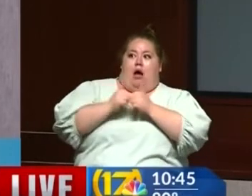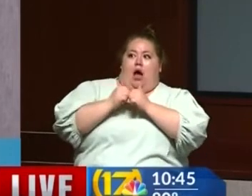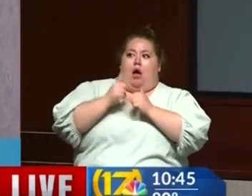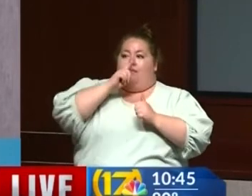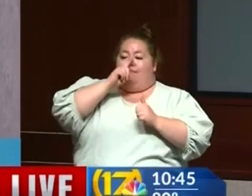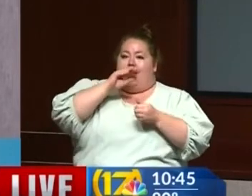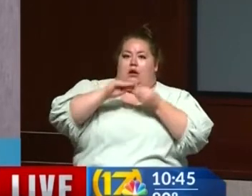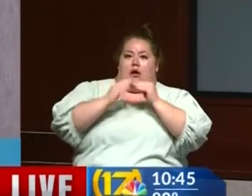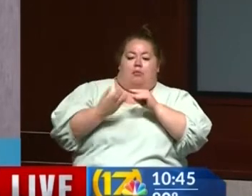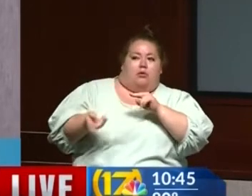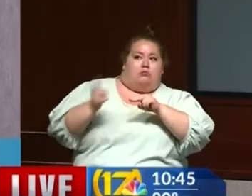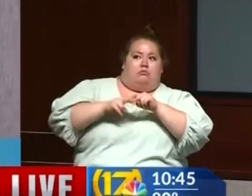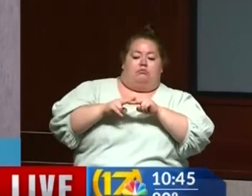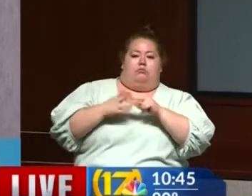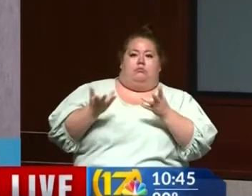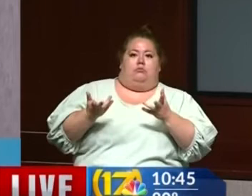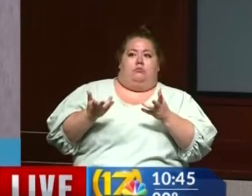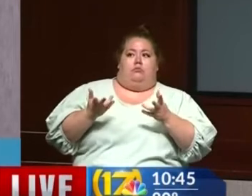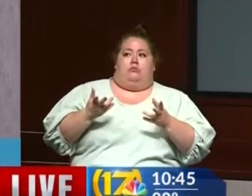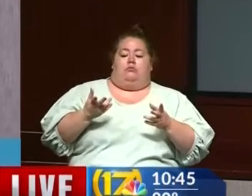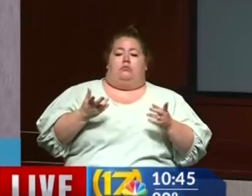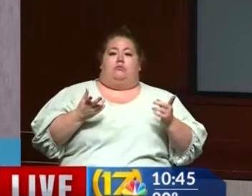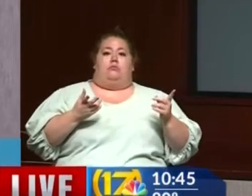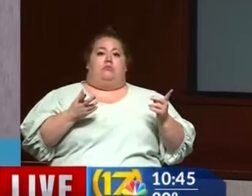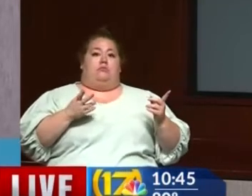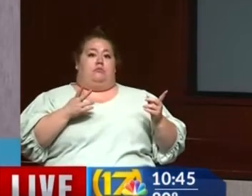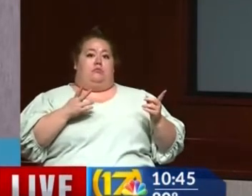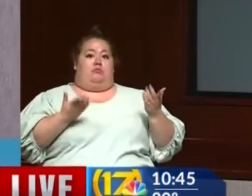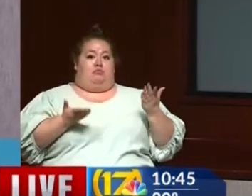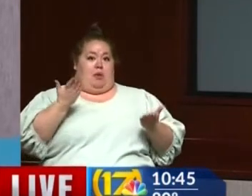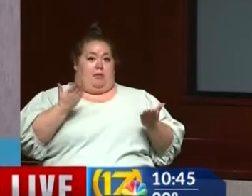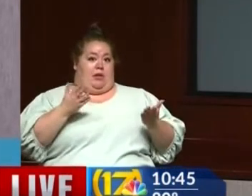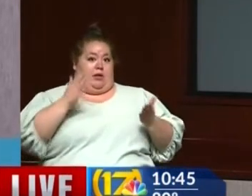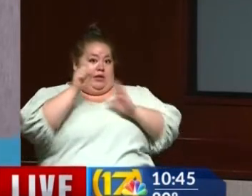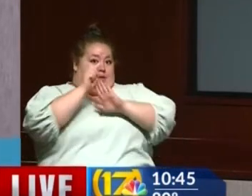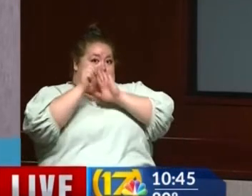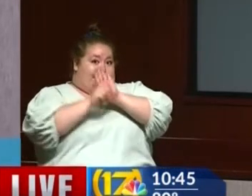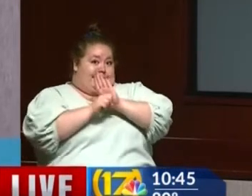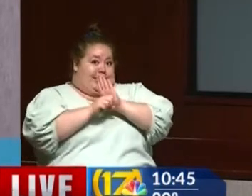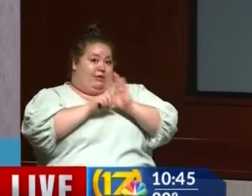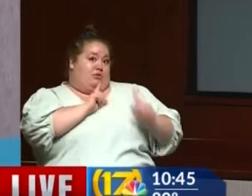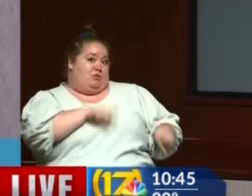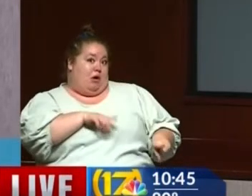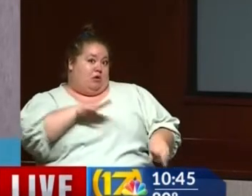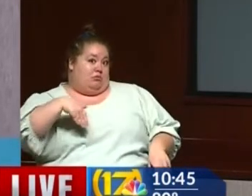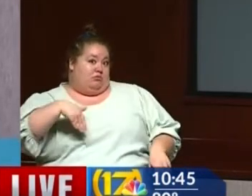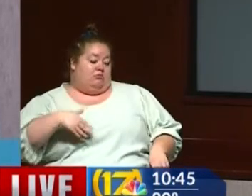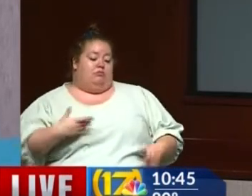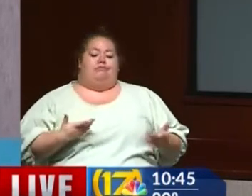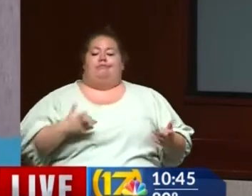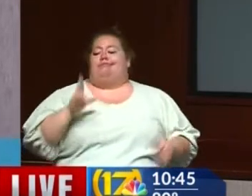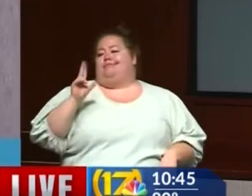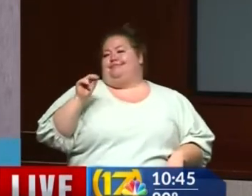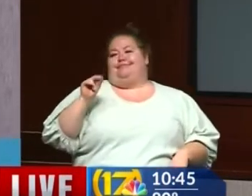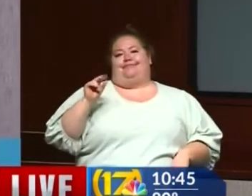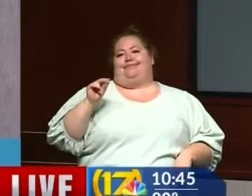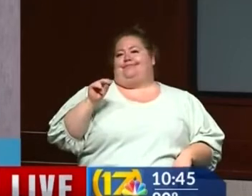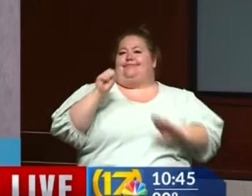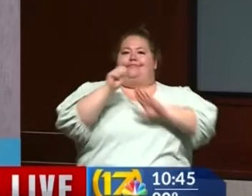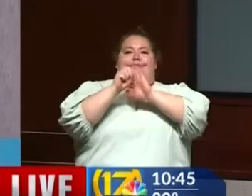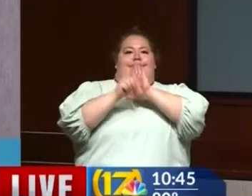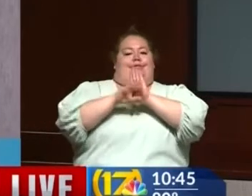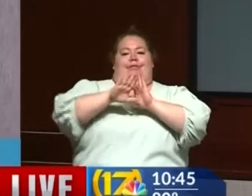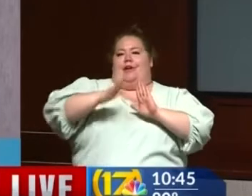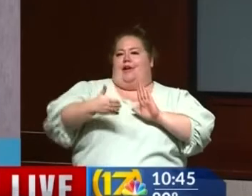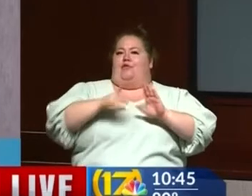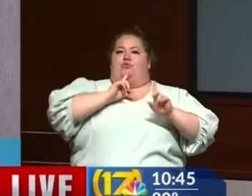I was just wondering if you've heard anything back from the state regarding those requests so far. Austin, no, we have not heard anything back. We